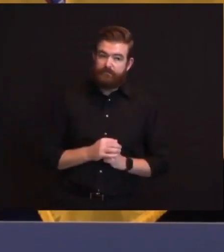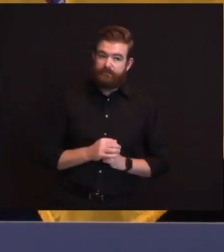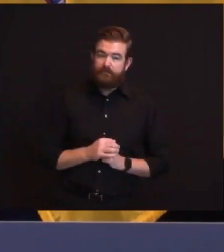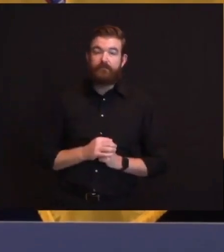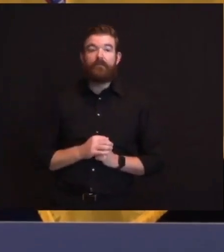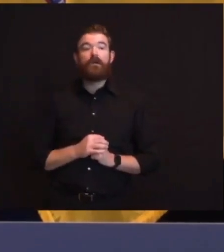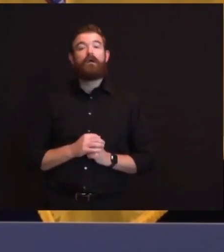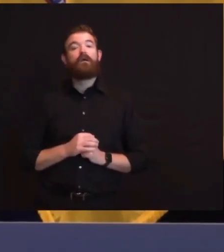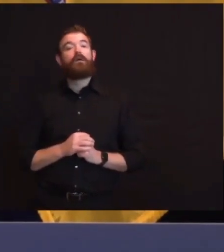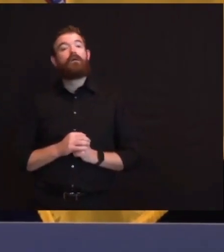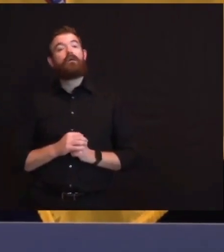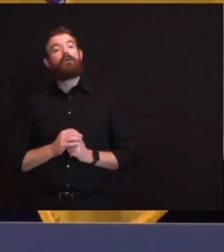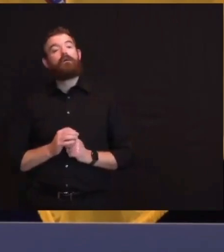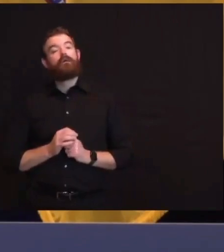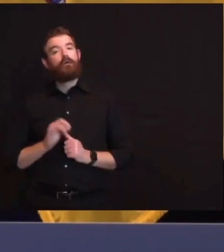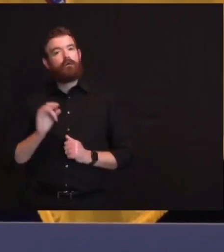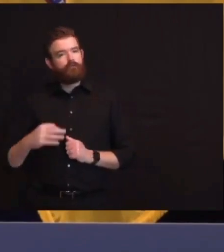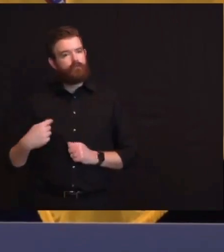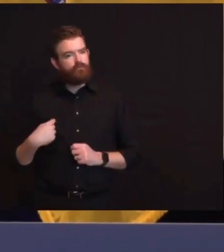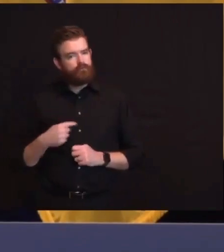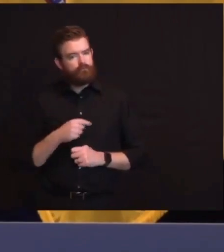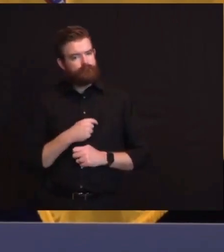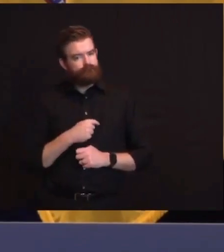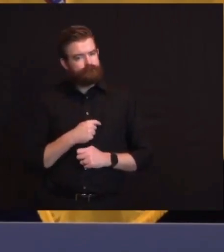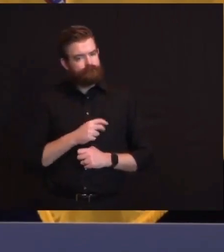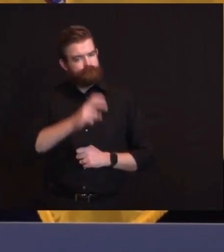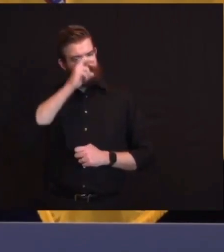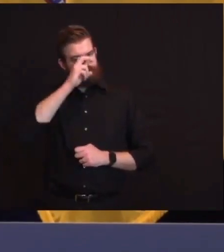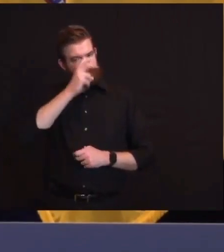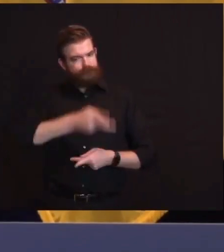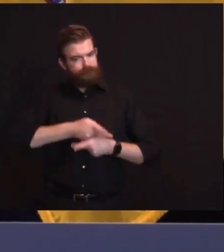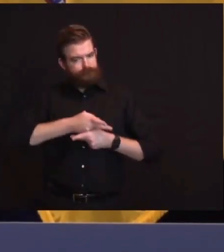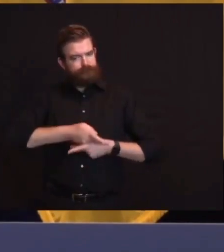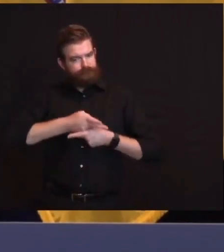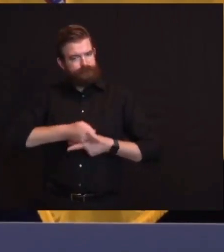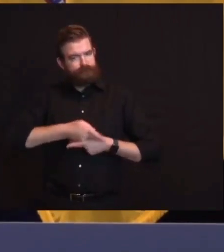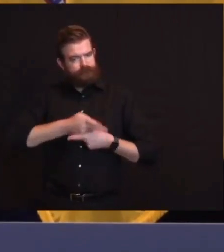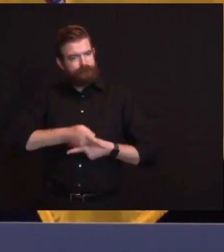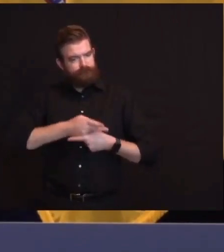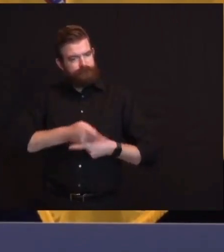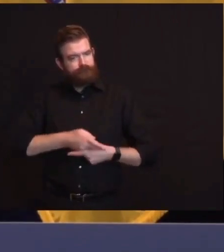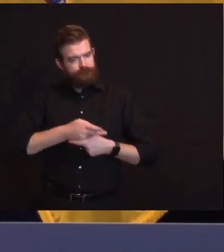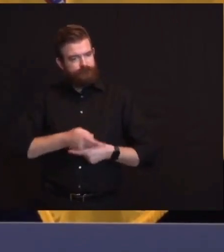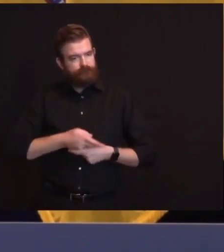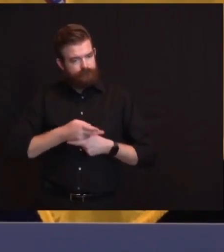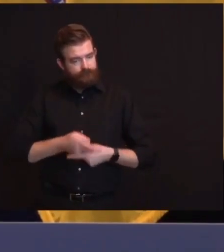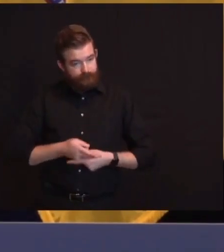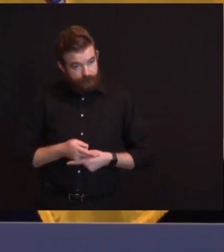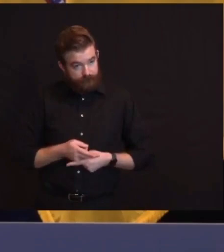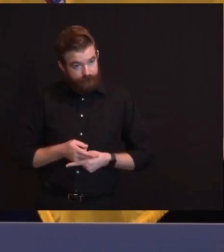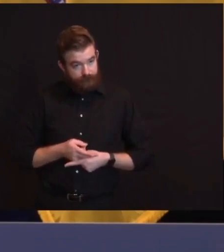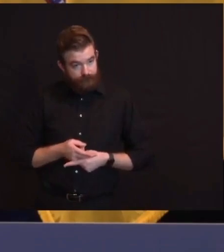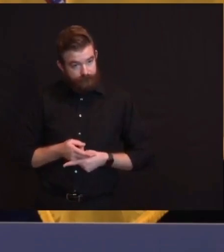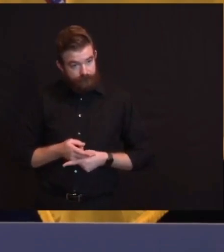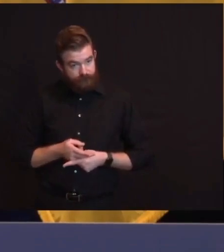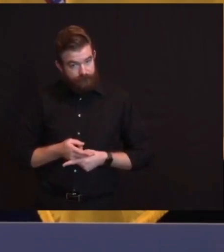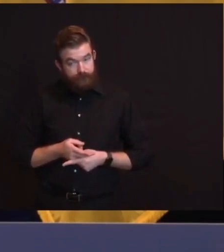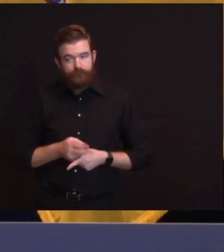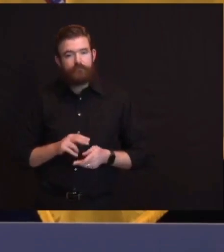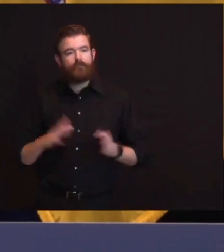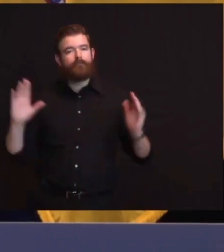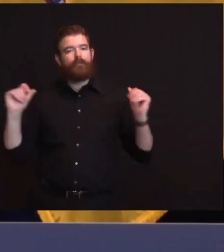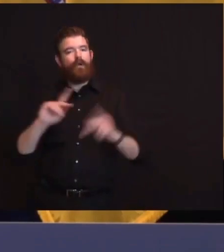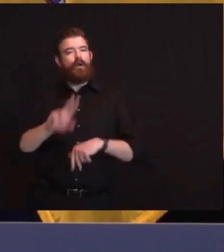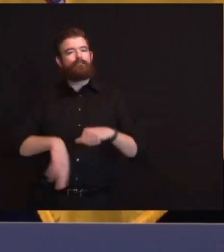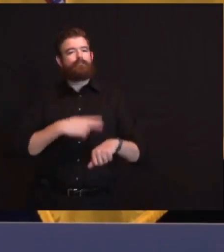payment on our ability to get back to the good old days sooner than later. So sacrifices we might make this